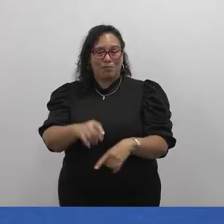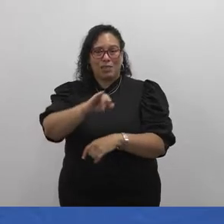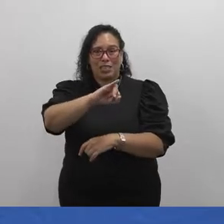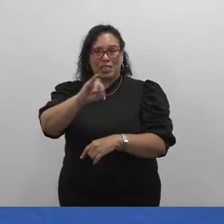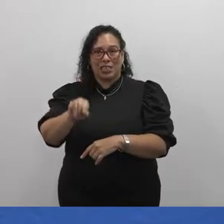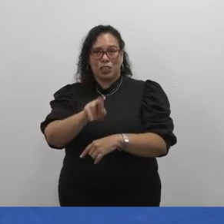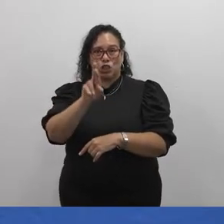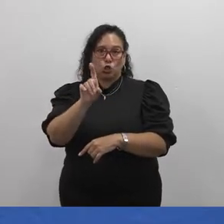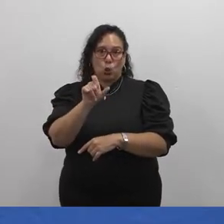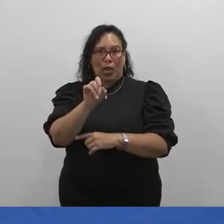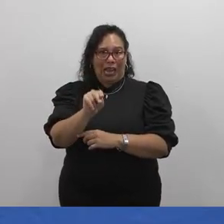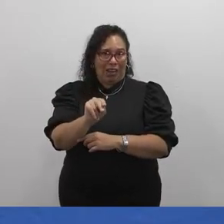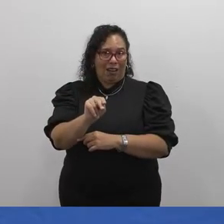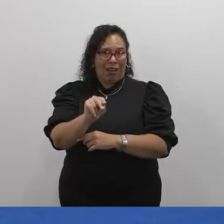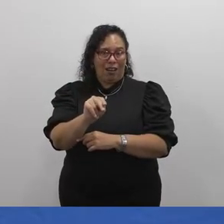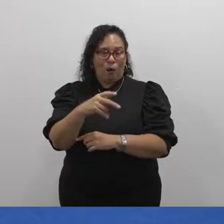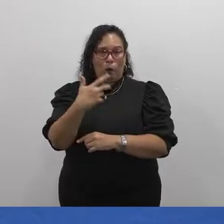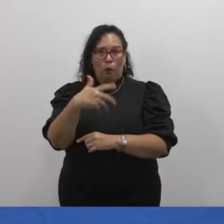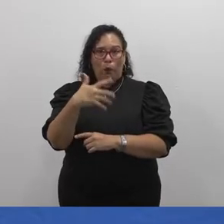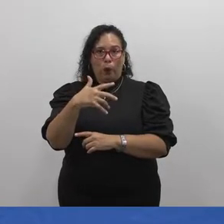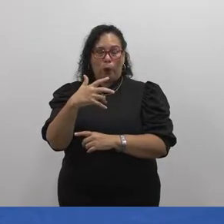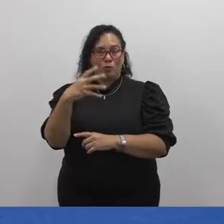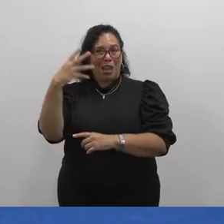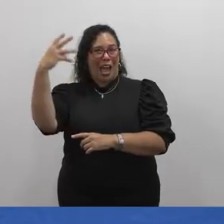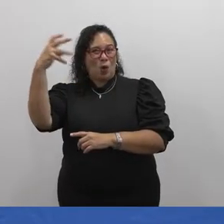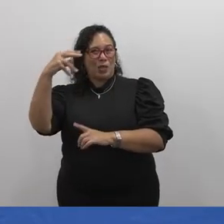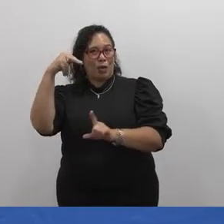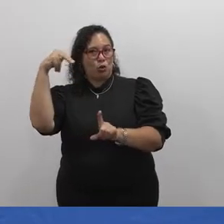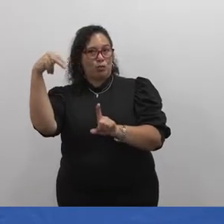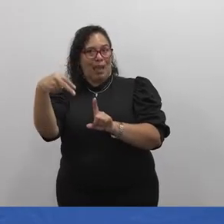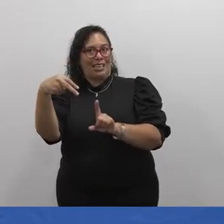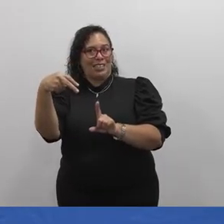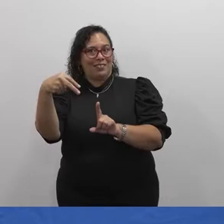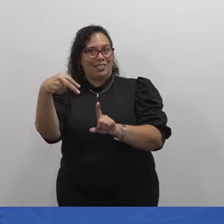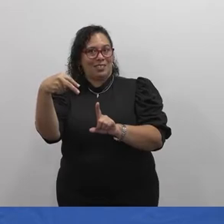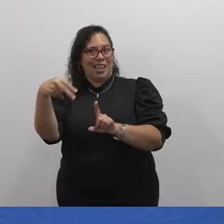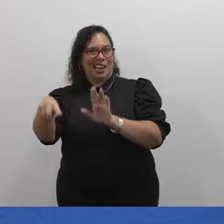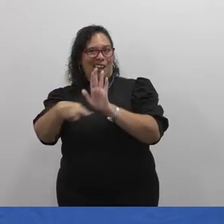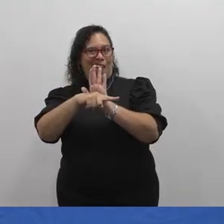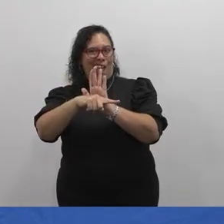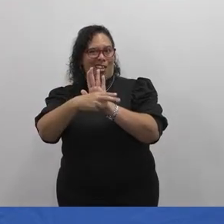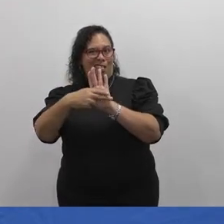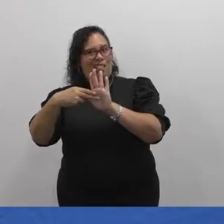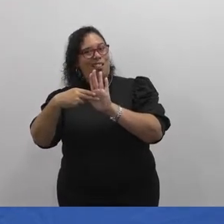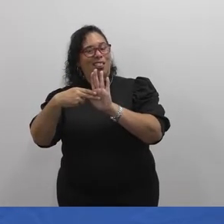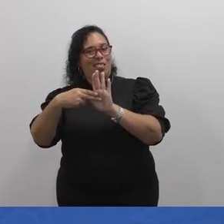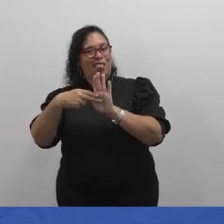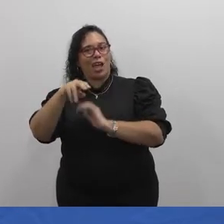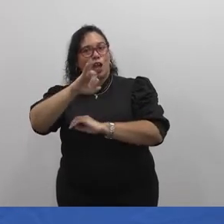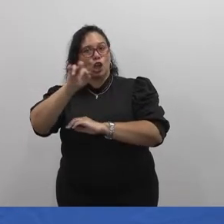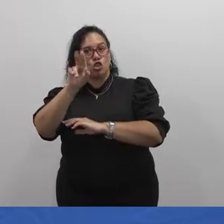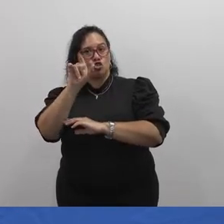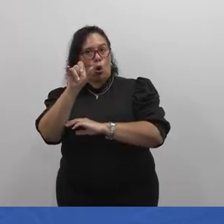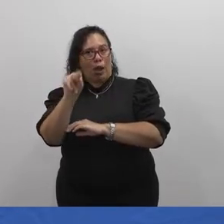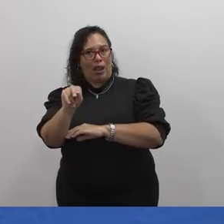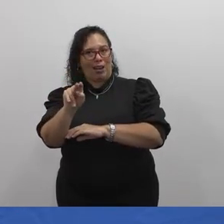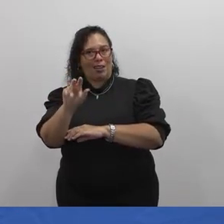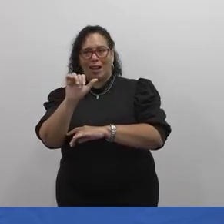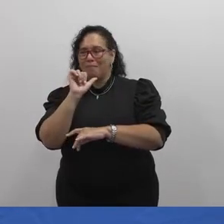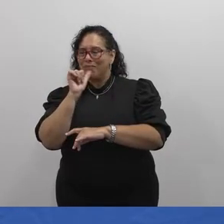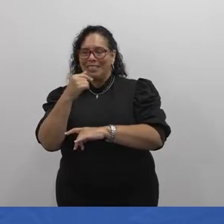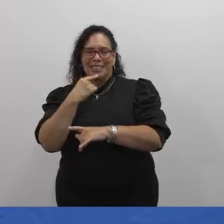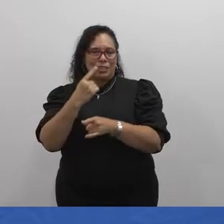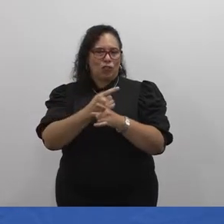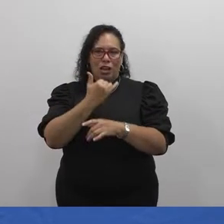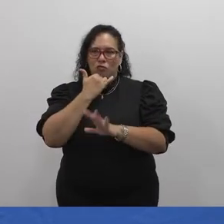Jordan is now a school, from an outside perspective, with stigma that was attached to it. And I'm not even getting into right or wrong,